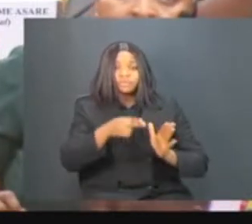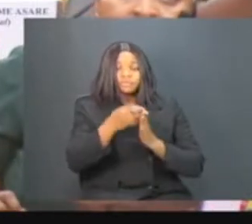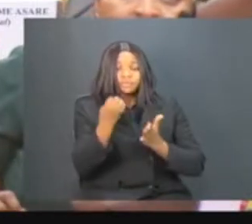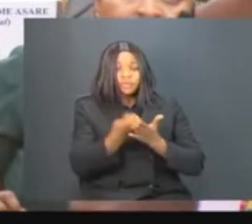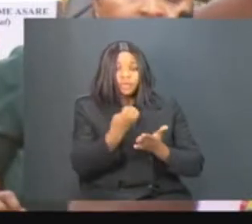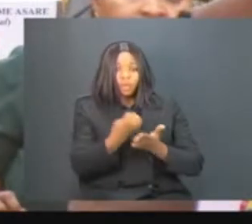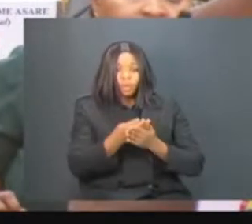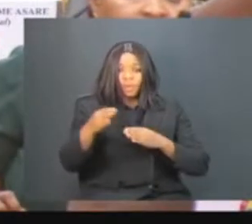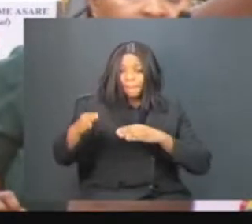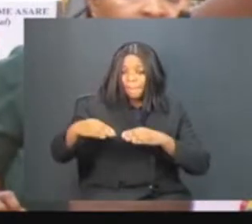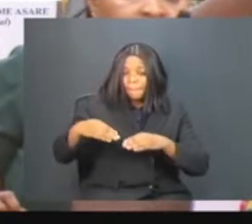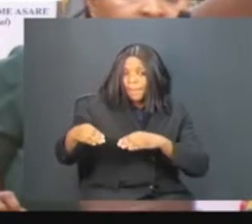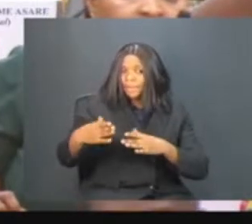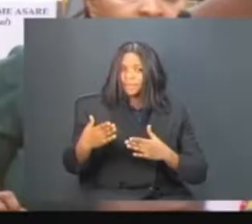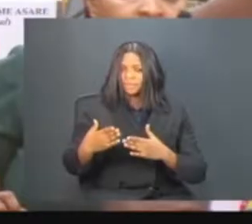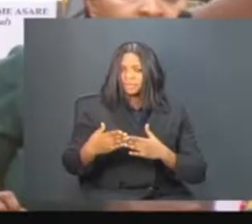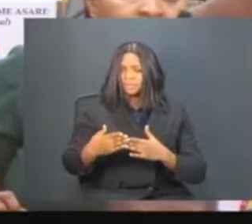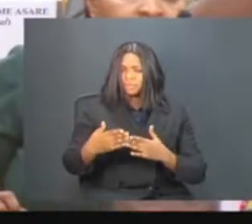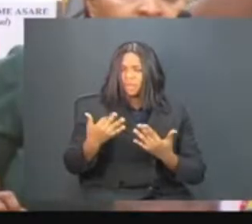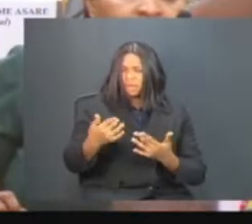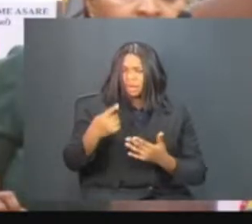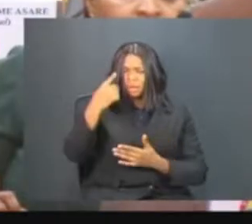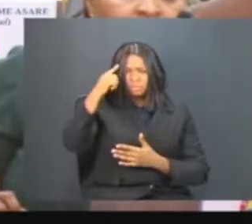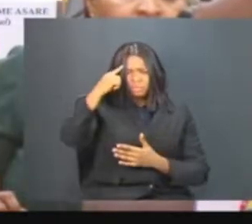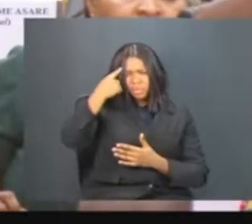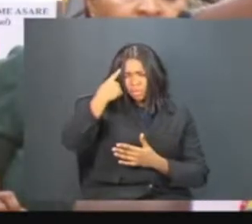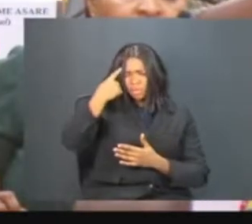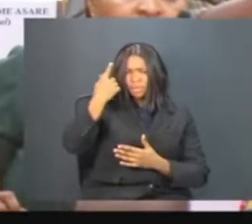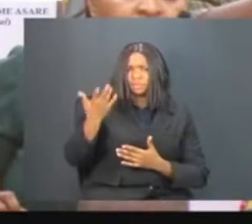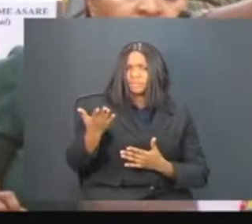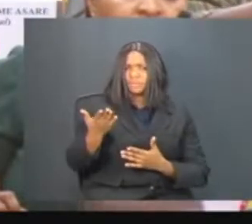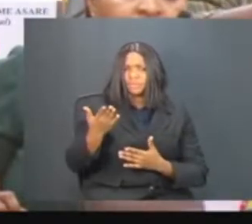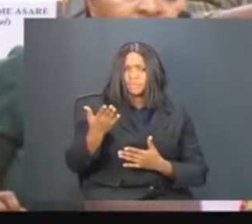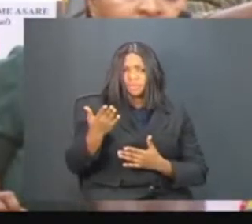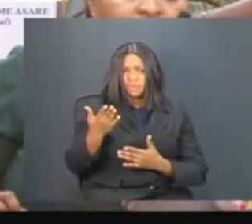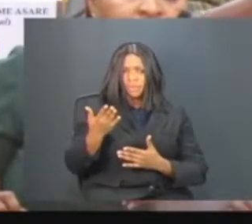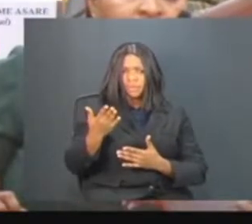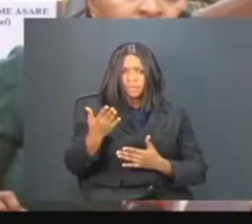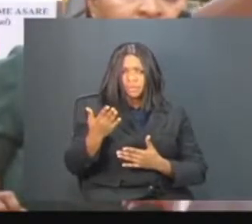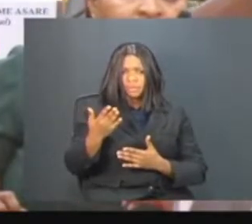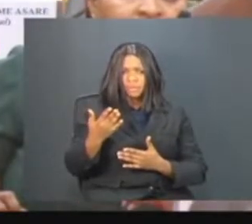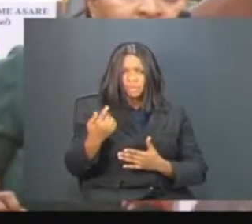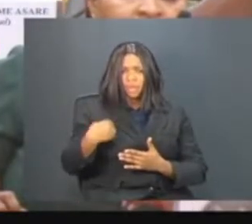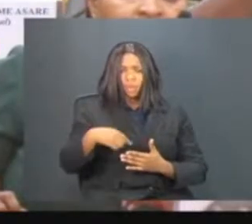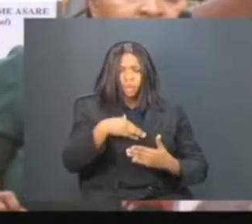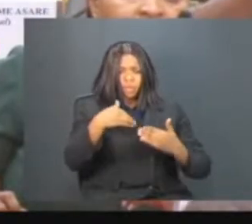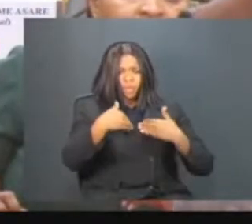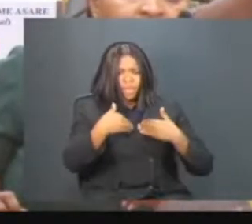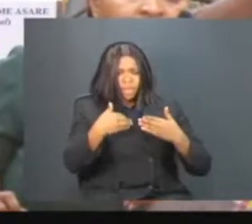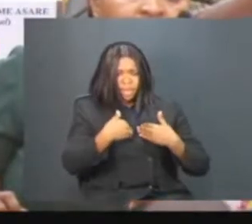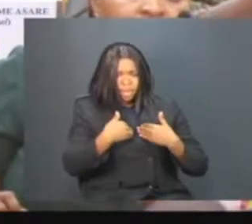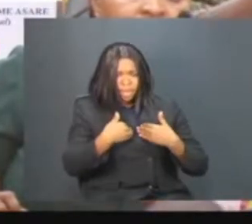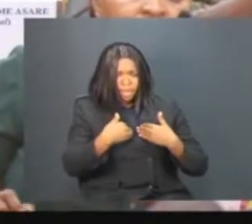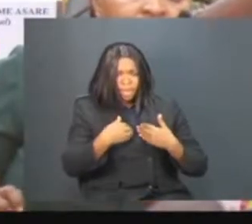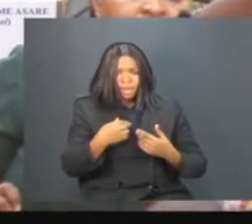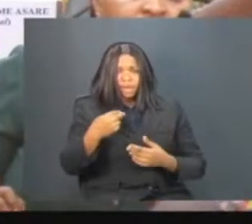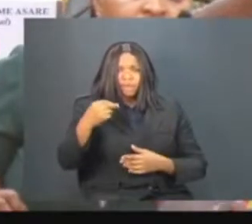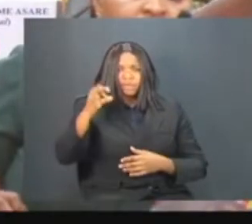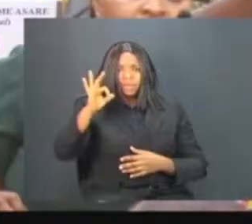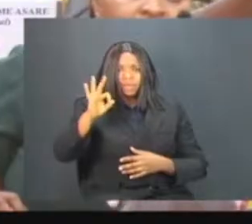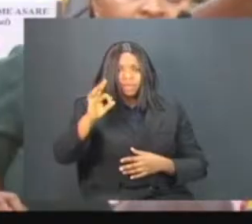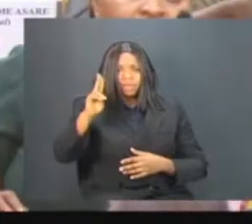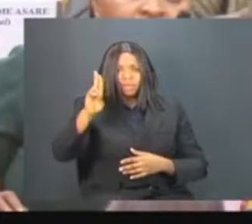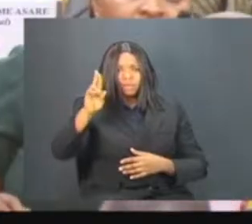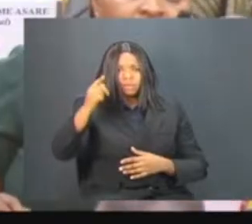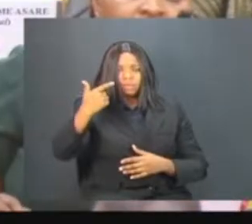Imagine each market has a processing or a fugu developing plant. The number of fugu